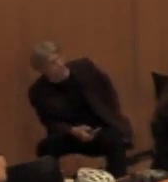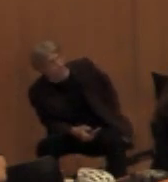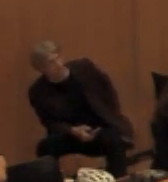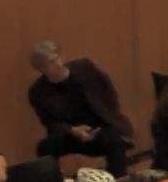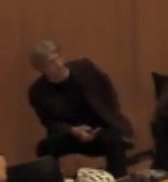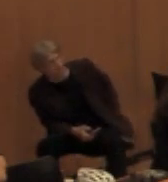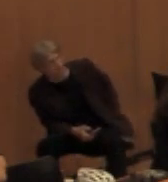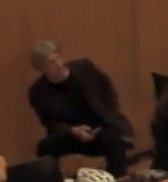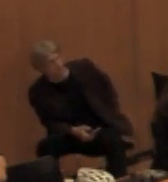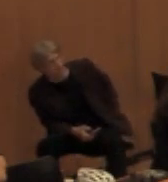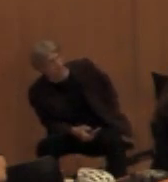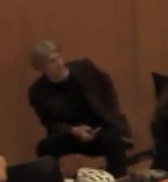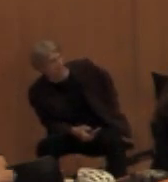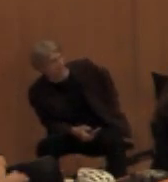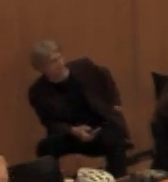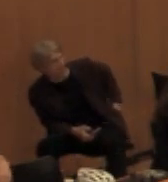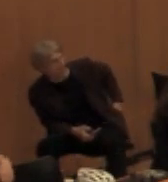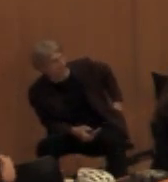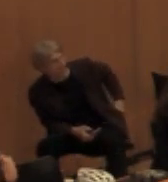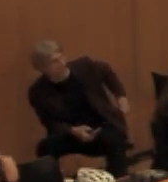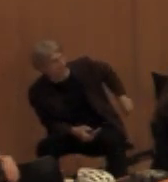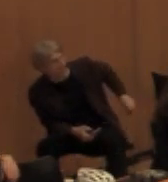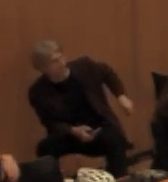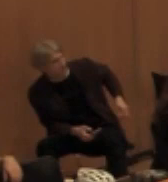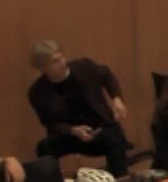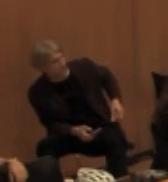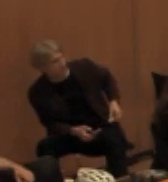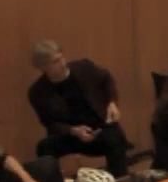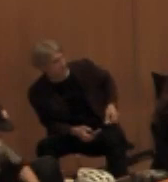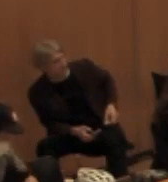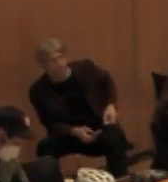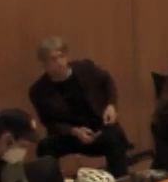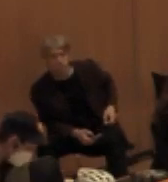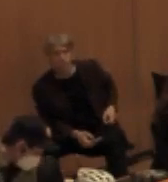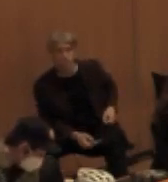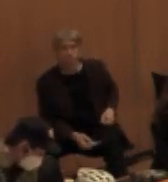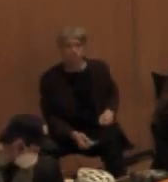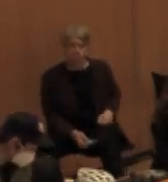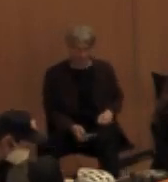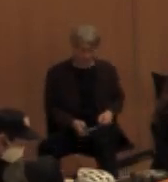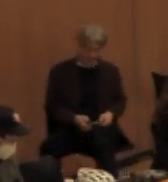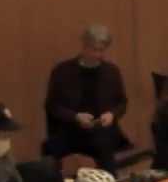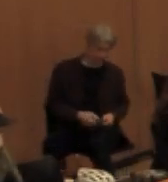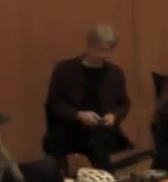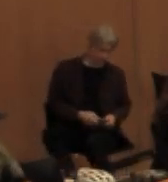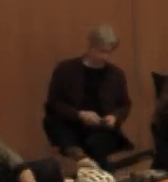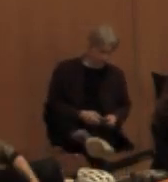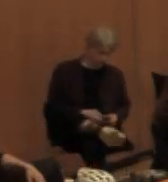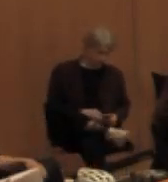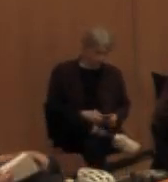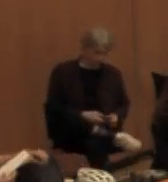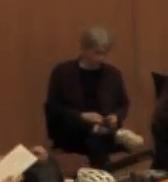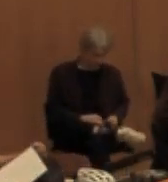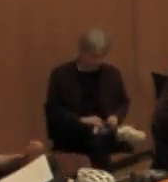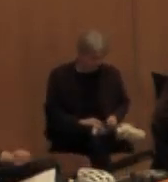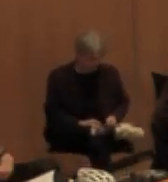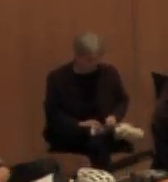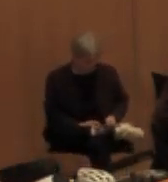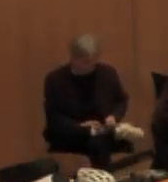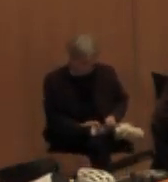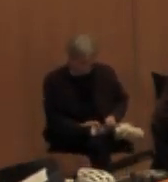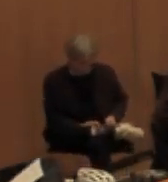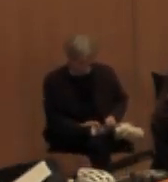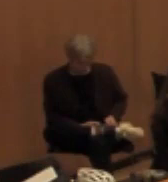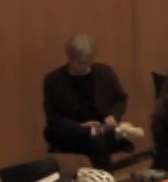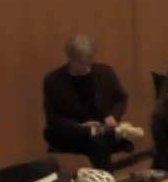because they just have more words to choose from to say it simply but um um